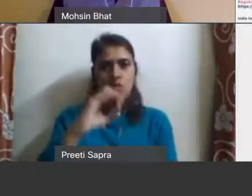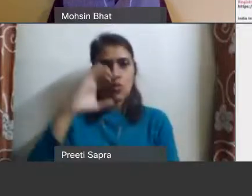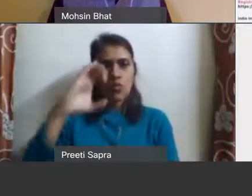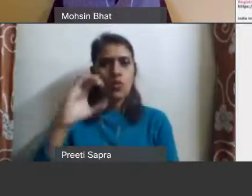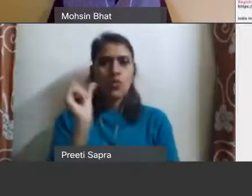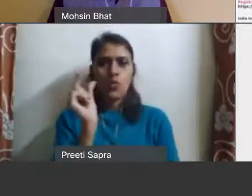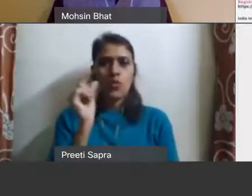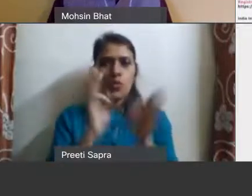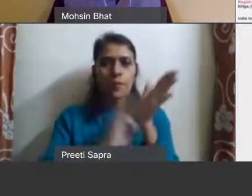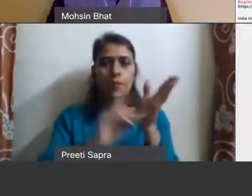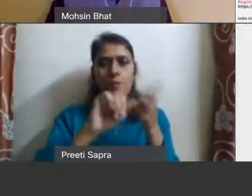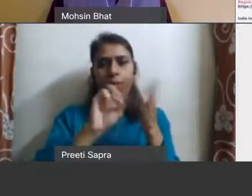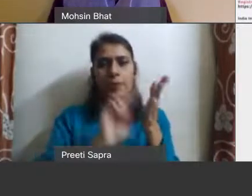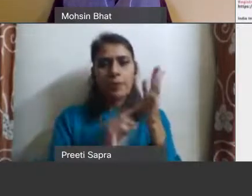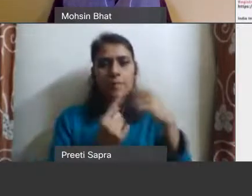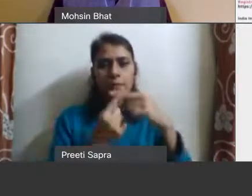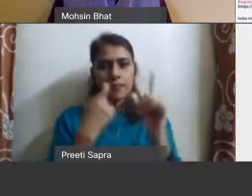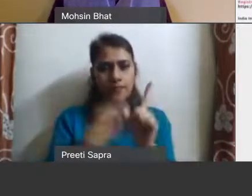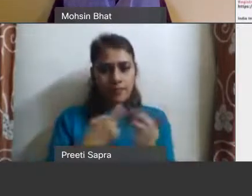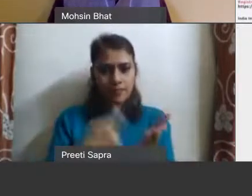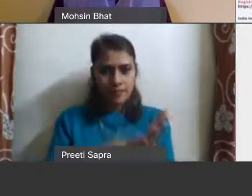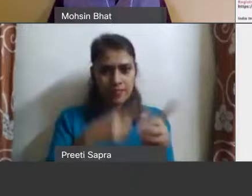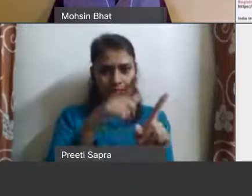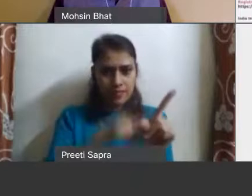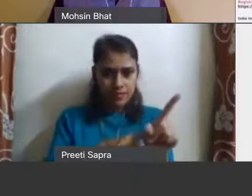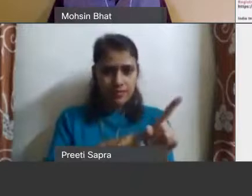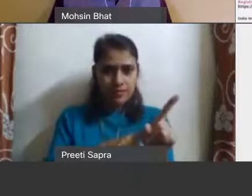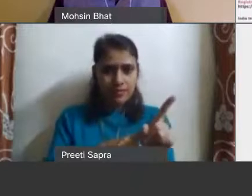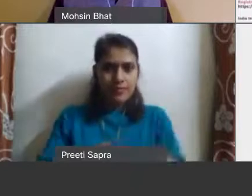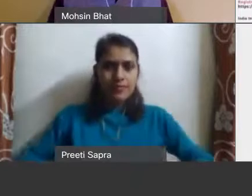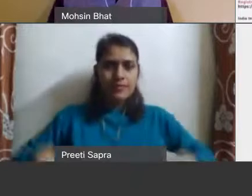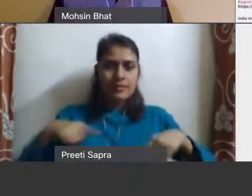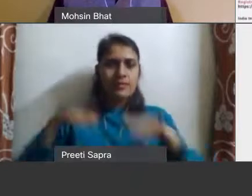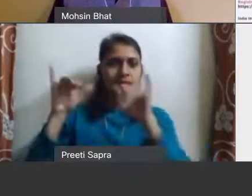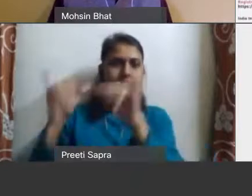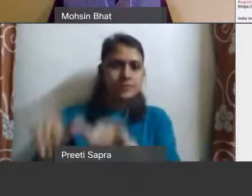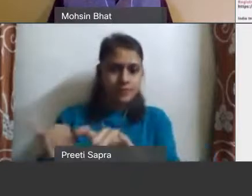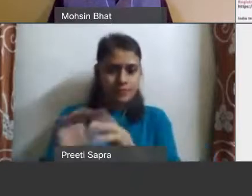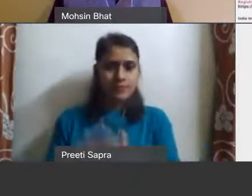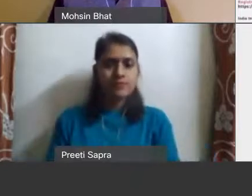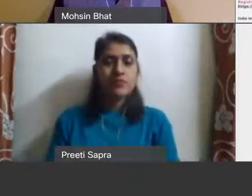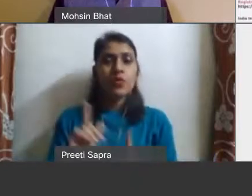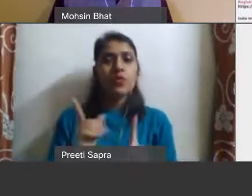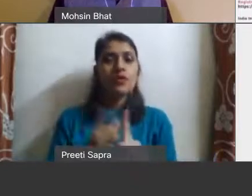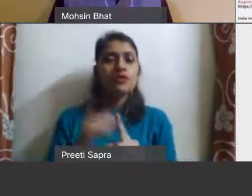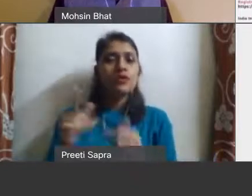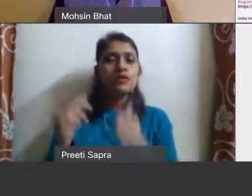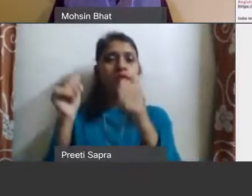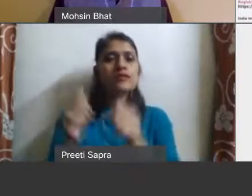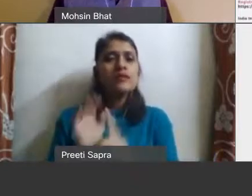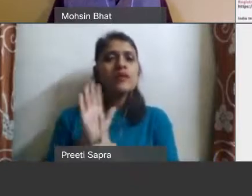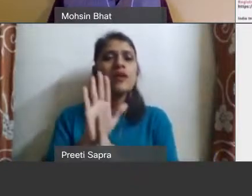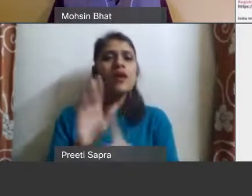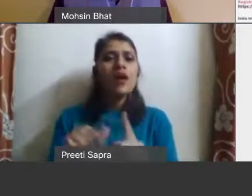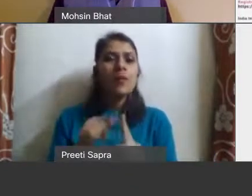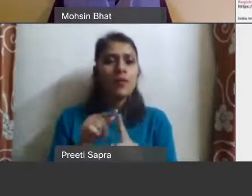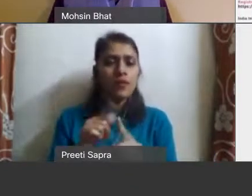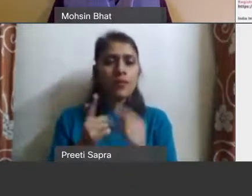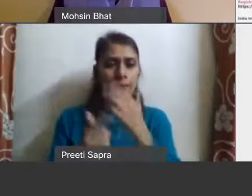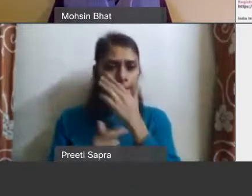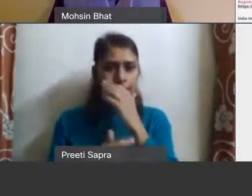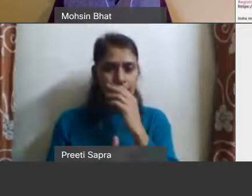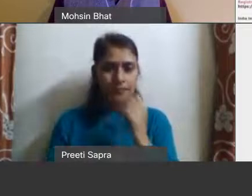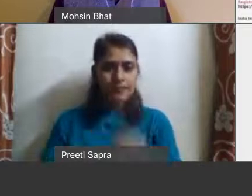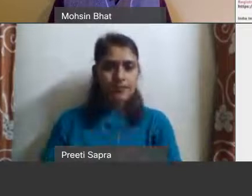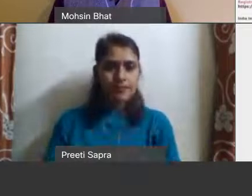not isolated, but part of a larger trajectory under Indian citizenship law, which has resulted in dismantling of birthright citizenship, or